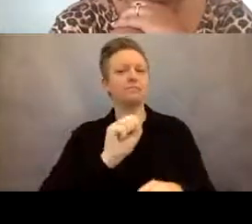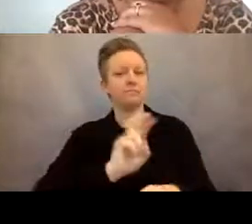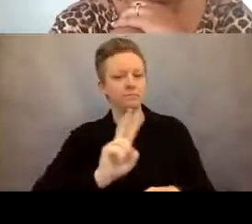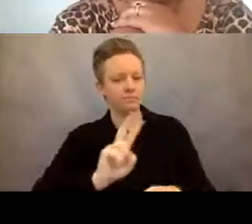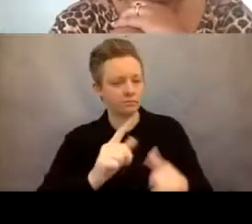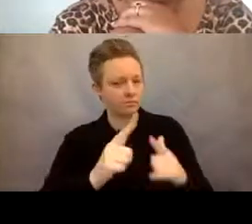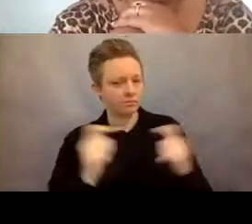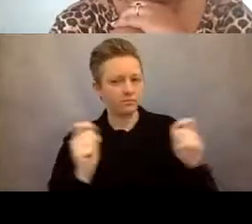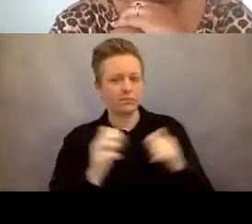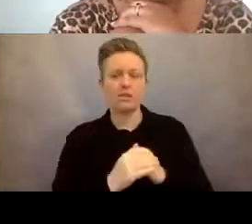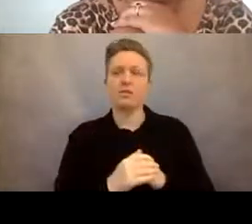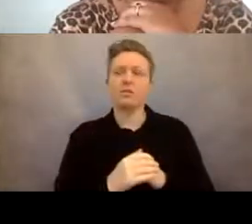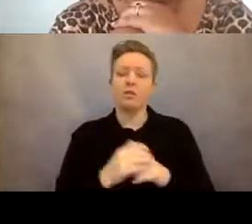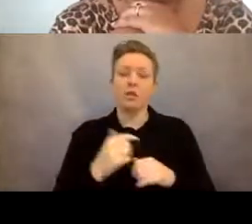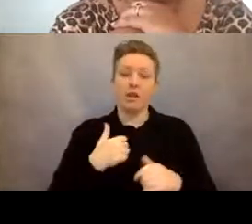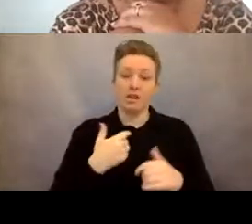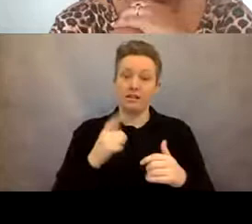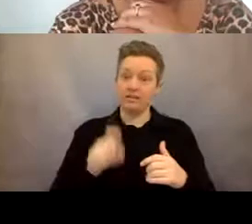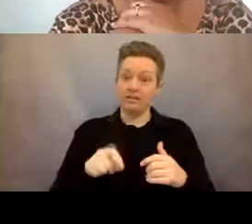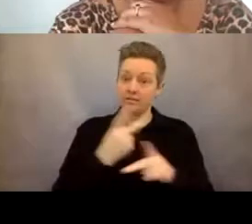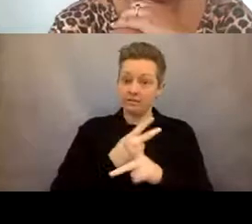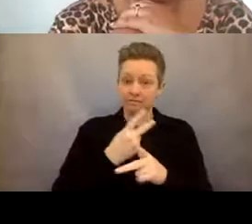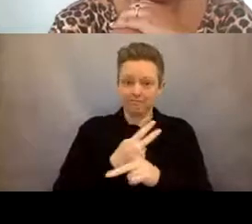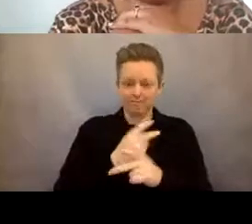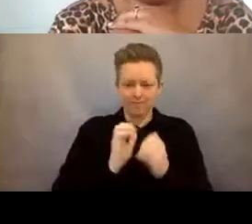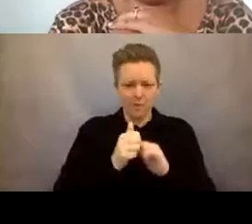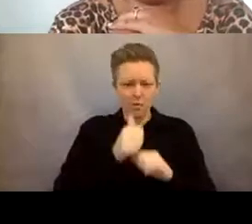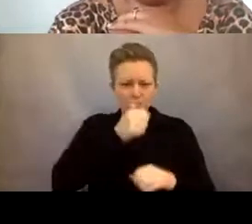to different public health systems.